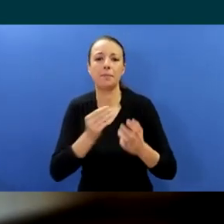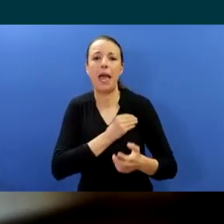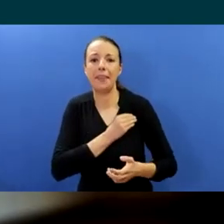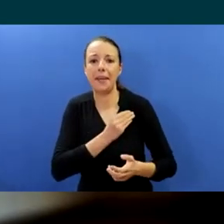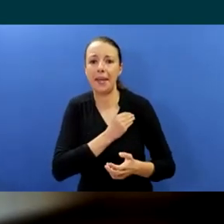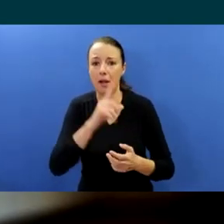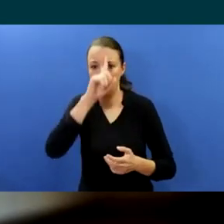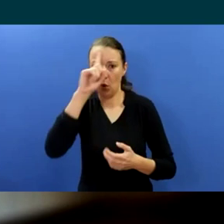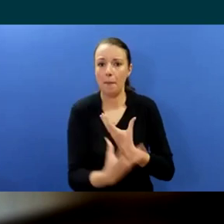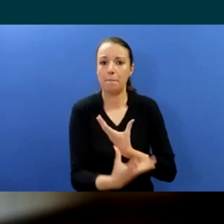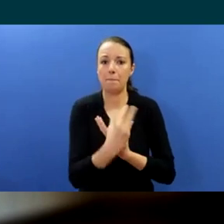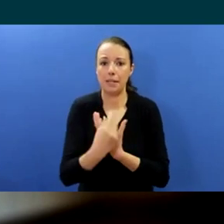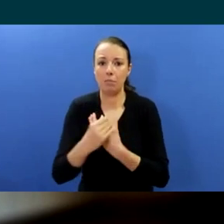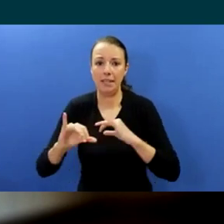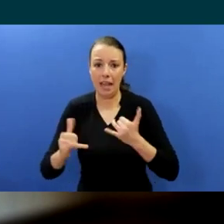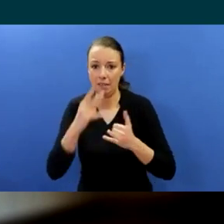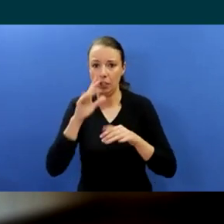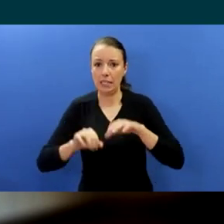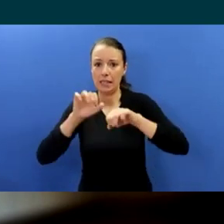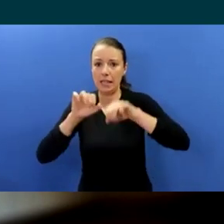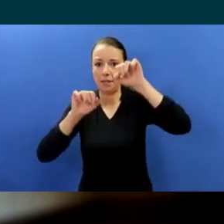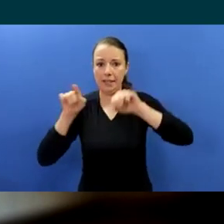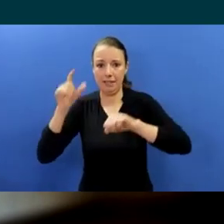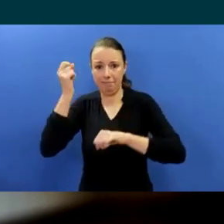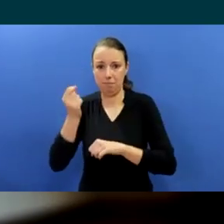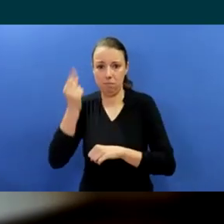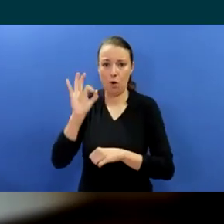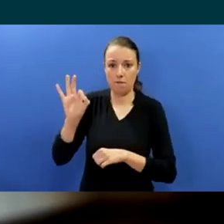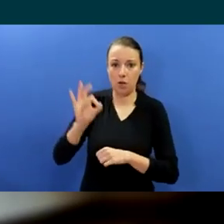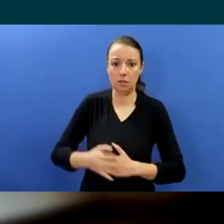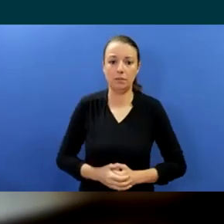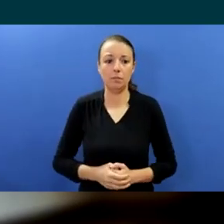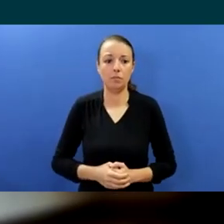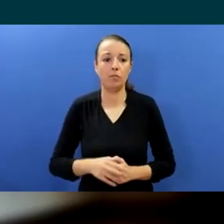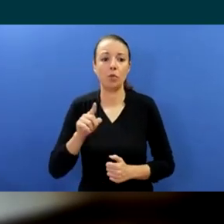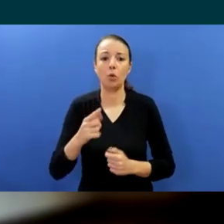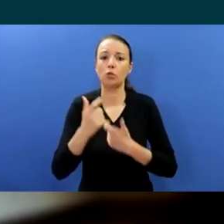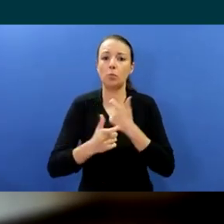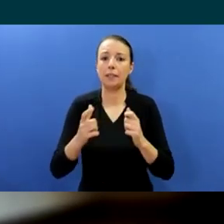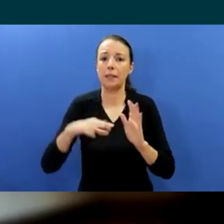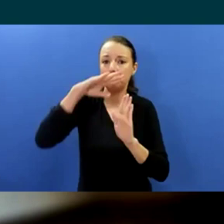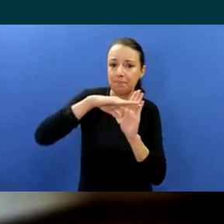are normative. And it's also a provocative analysis, which I think can do us good as political,